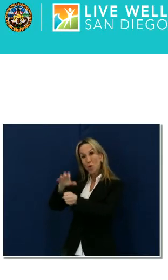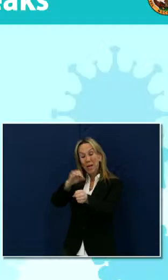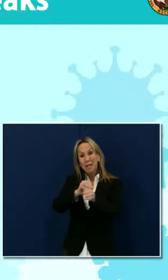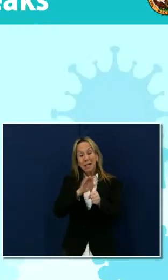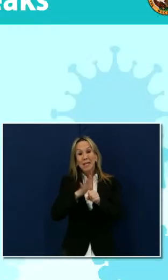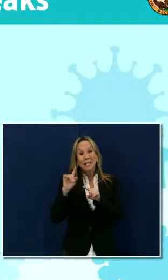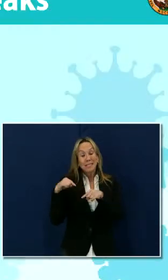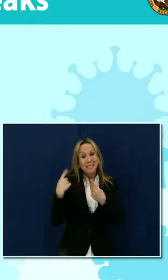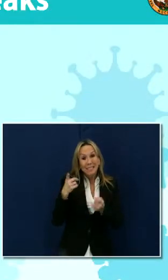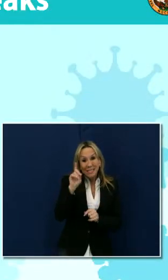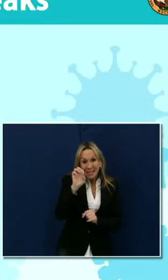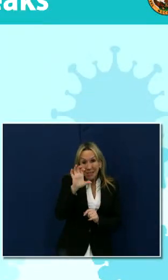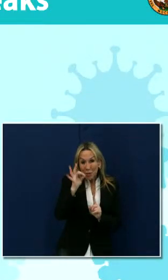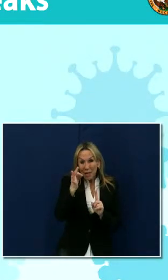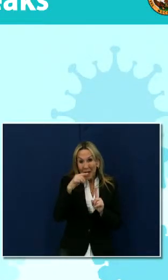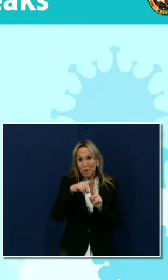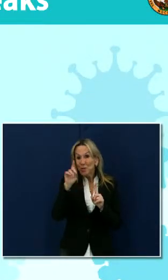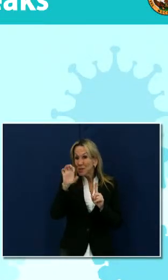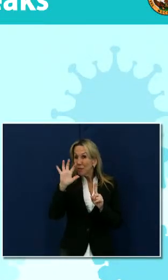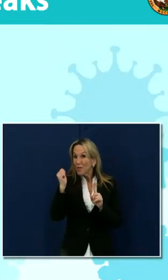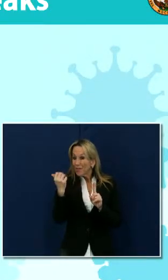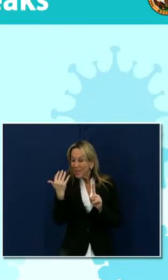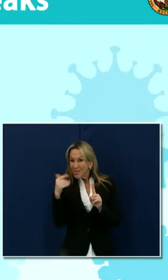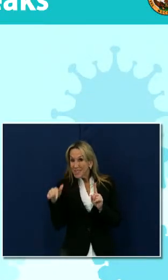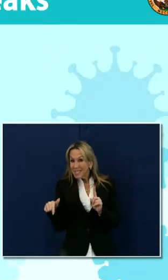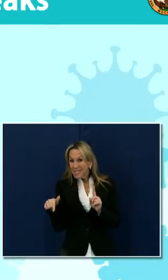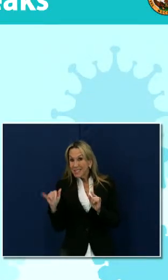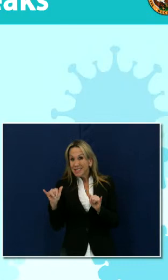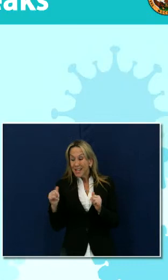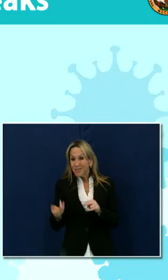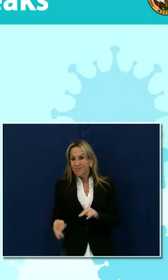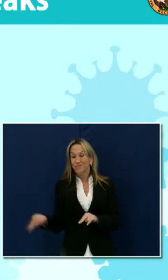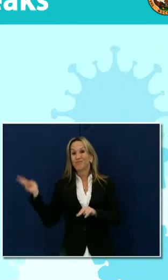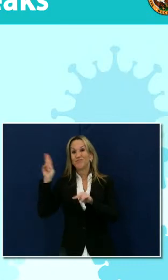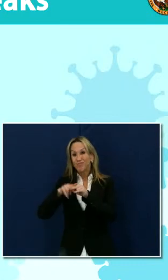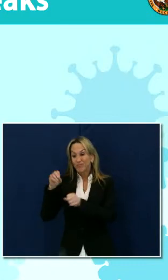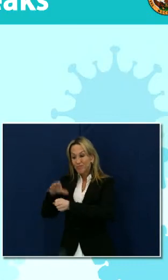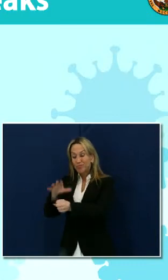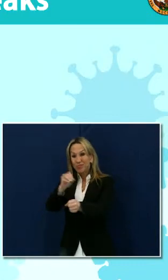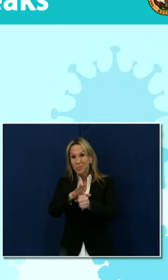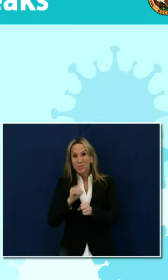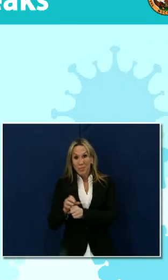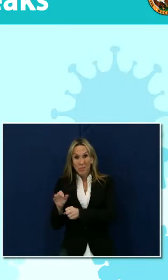9th to December 15th, representing a total, go back please,